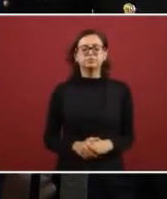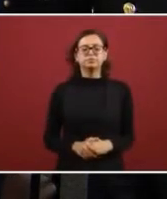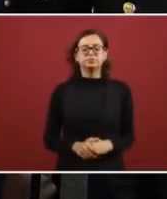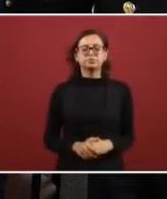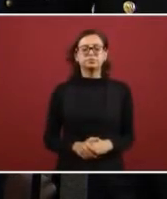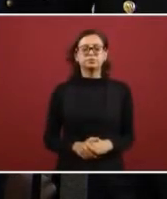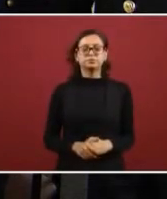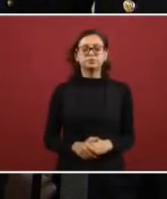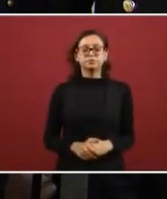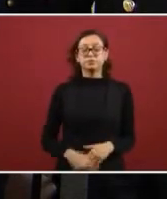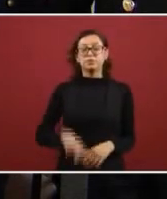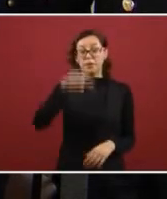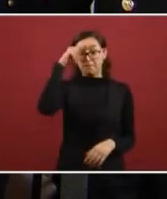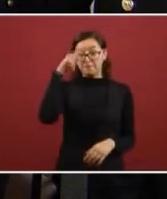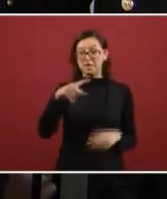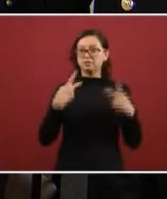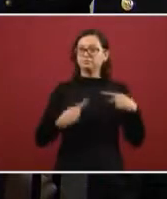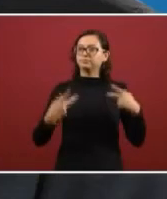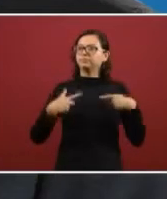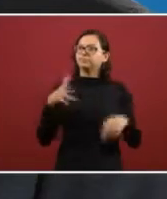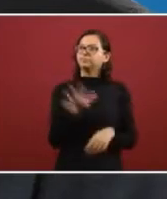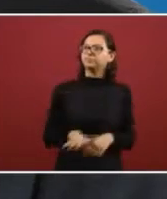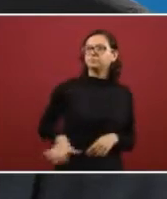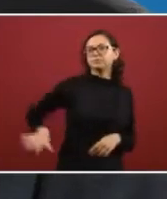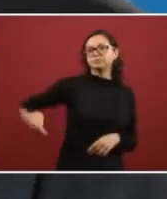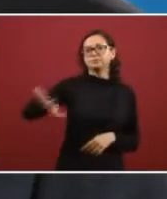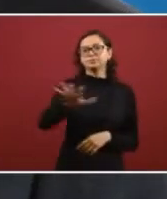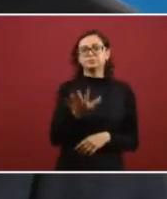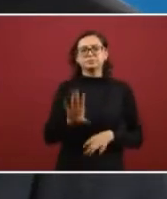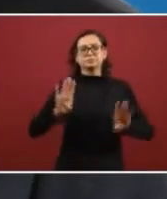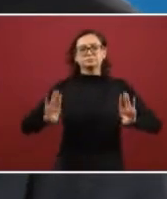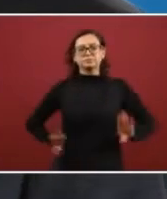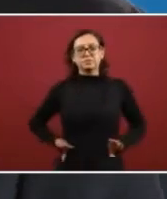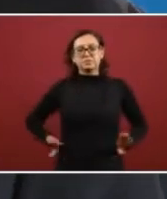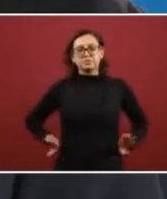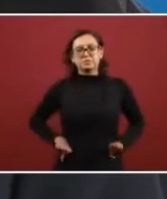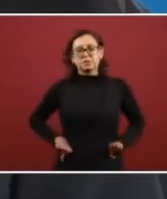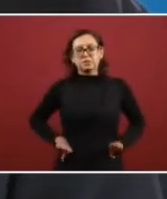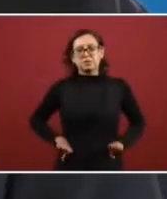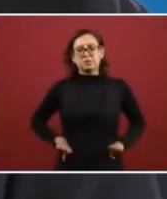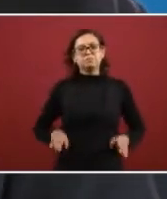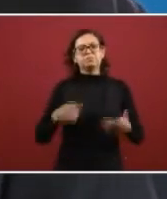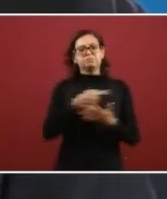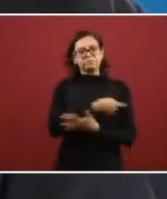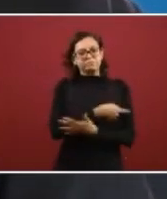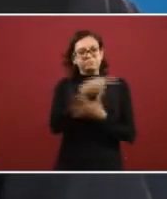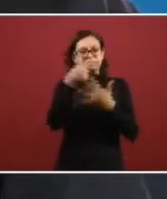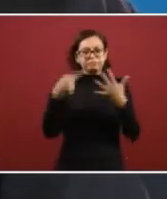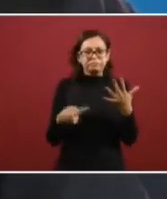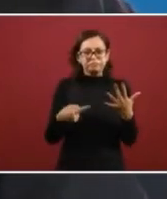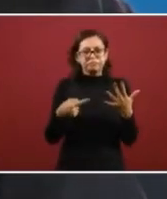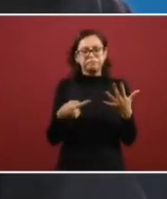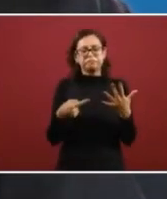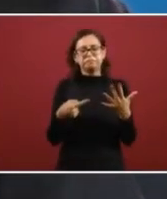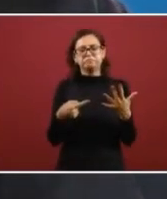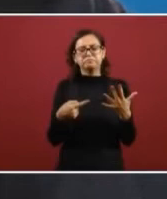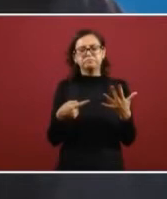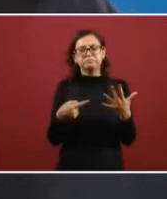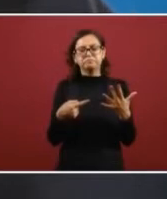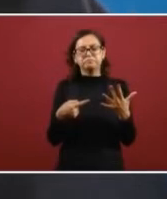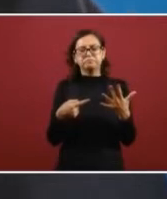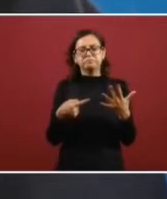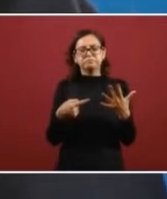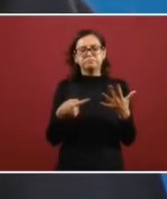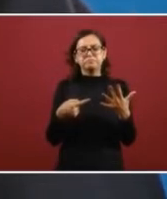Our people, entre otras características, among other characteristics,